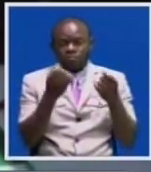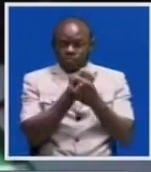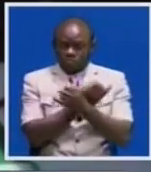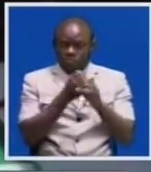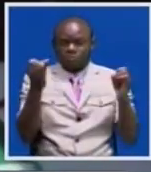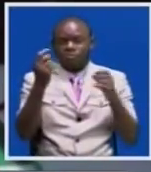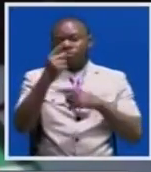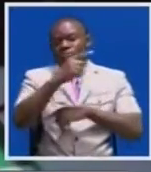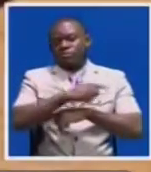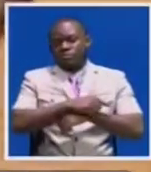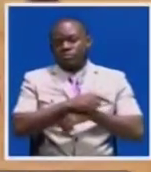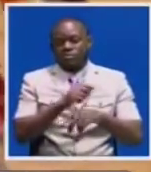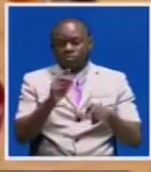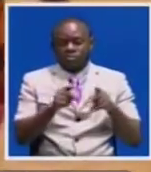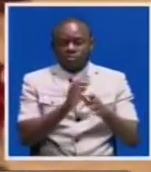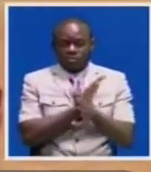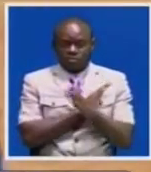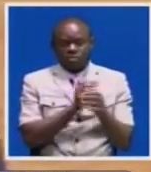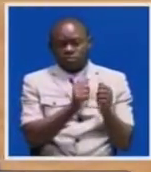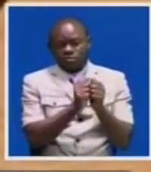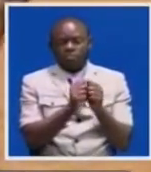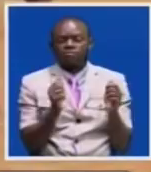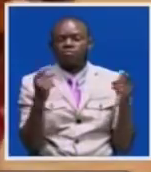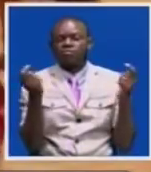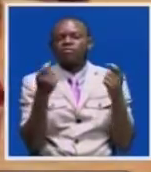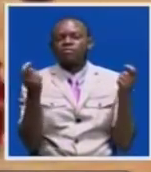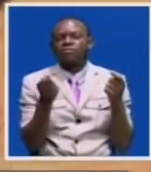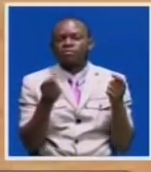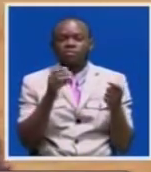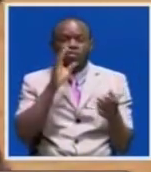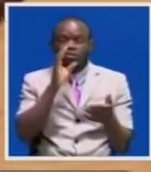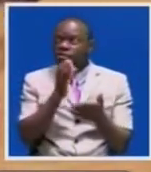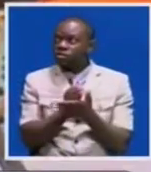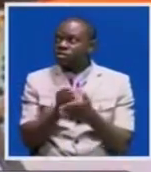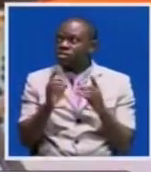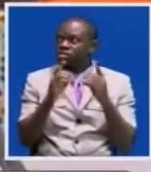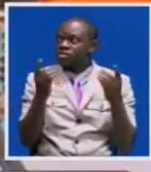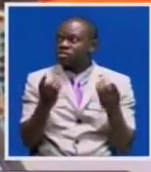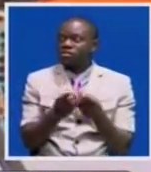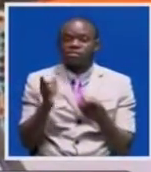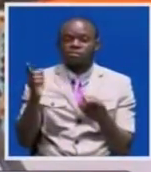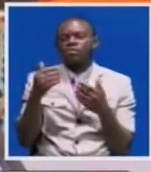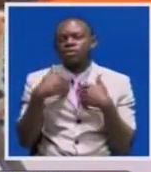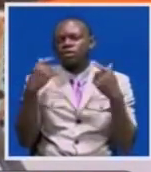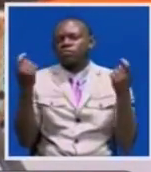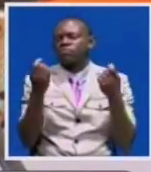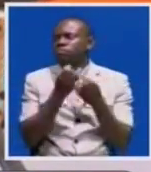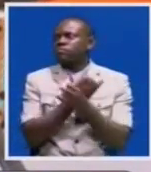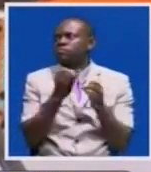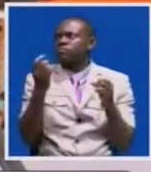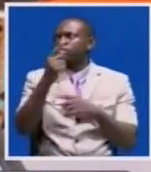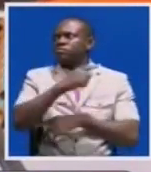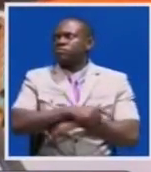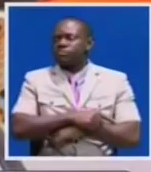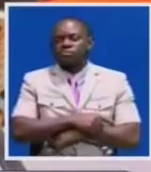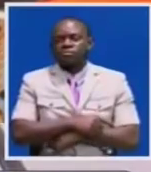day, Independence. And in Chilanga District, they are doing it in style. We've maintained and cherished our peace and